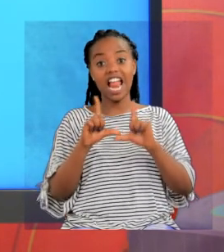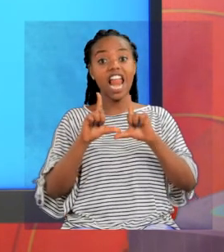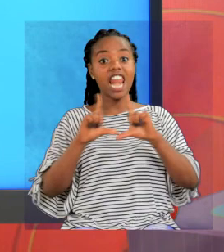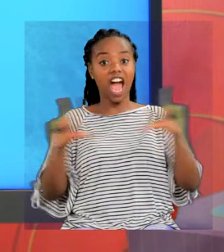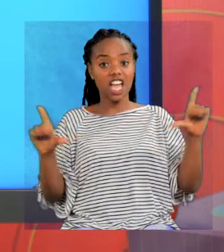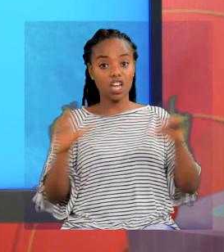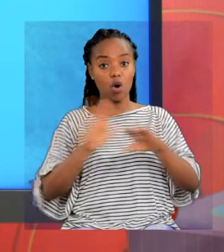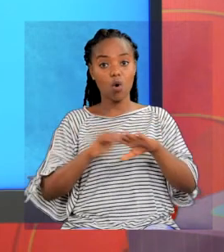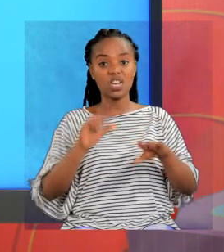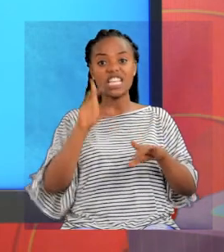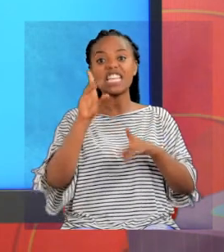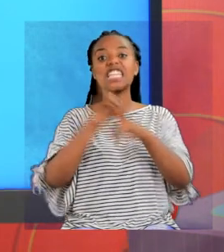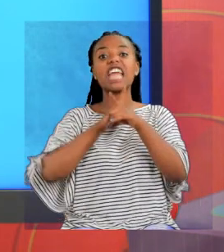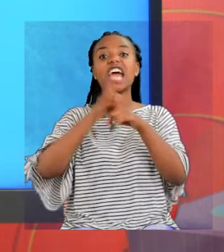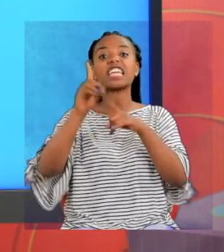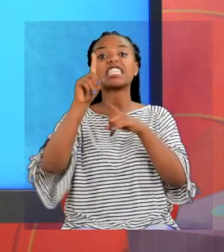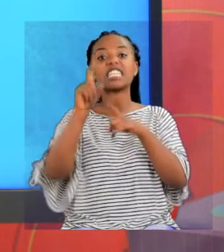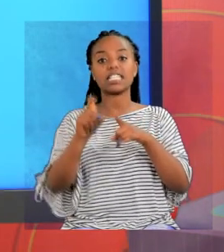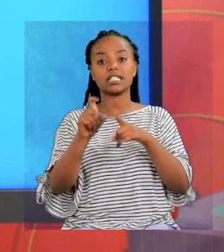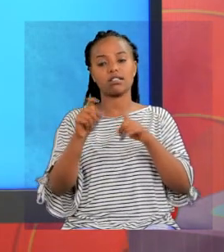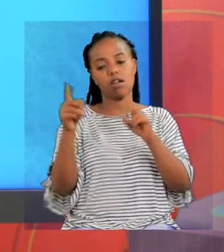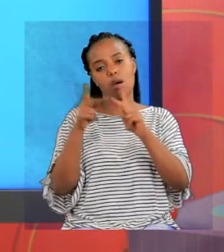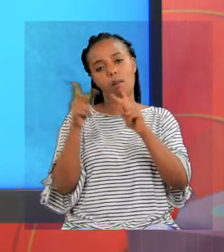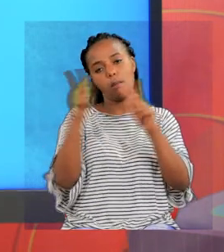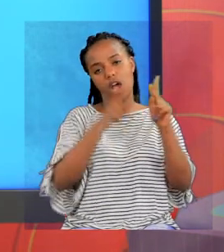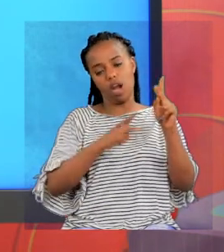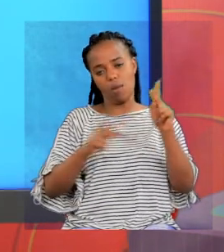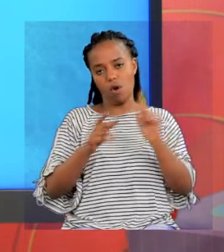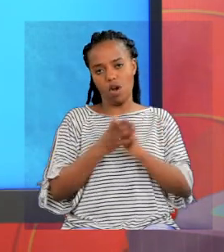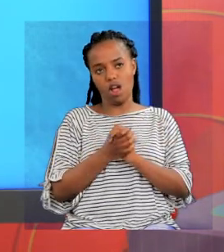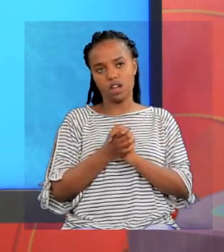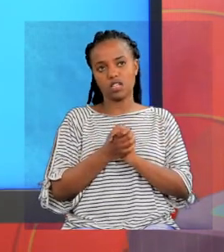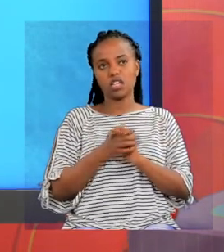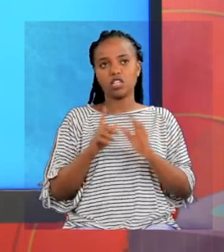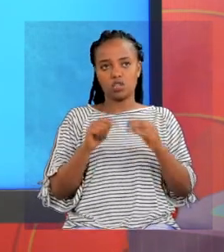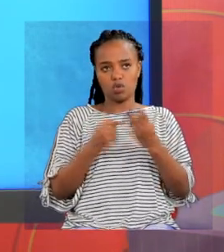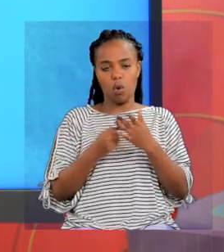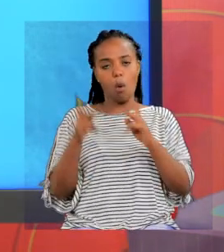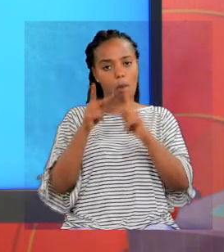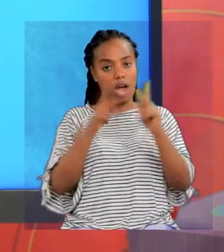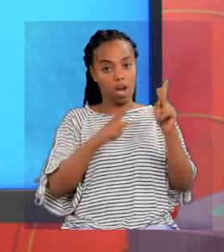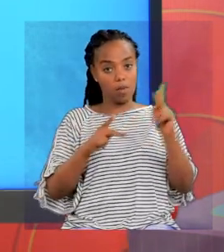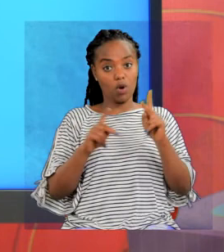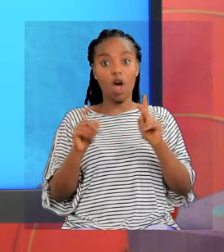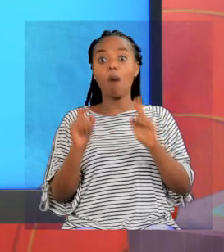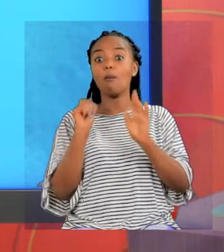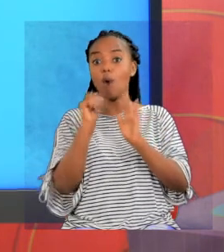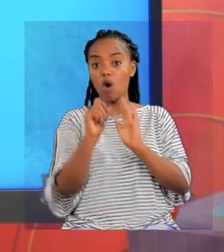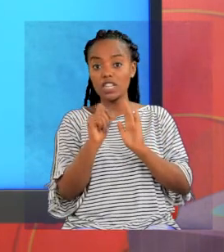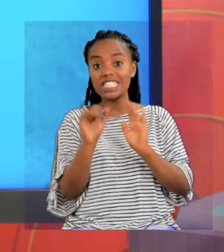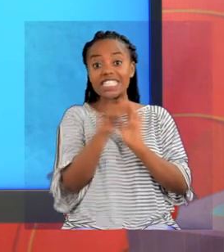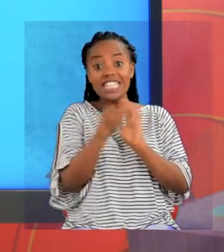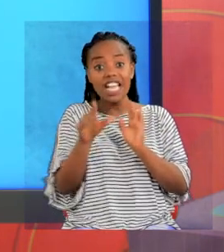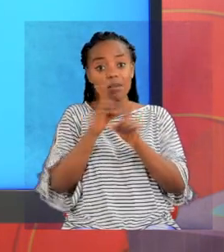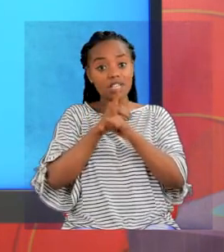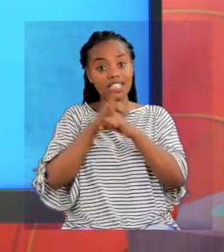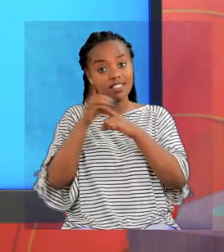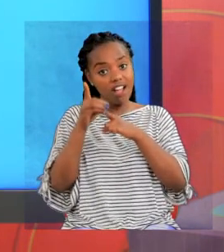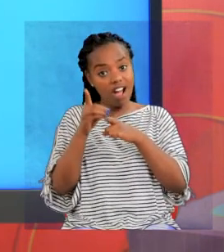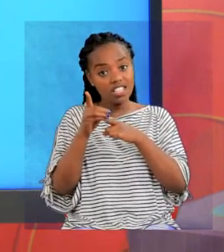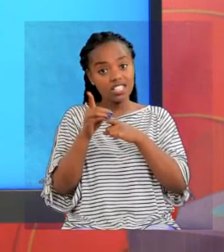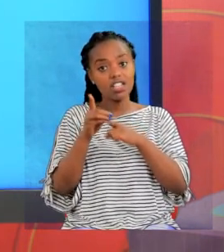directrix of the parabola. So here parabola is this a locus of point in a plane that have the same